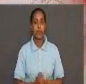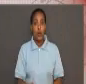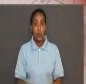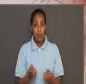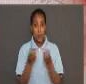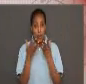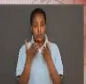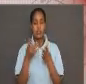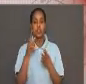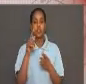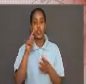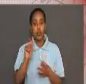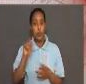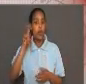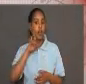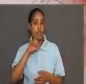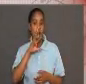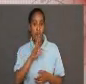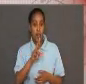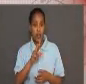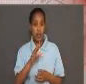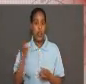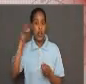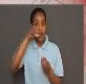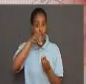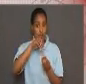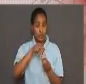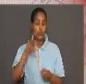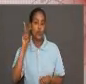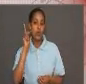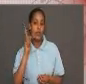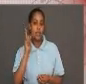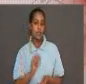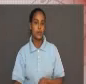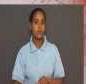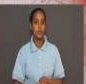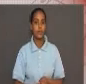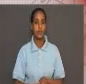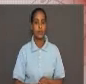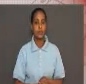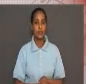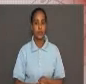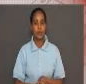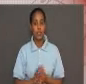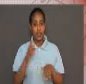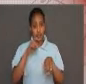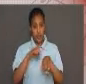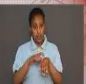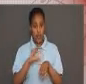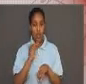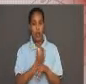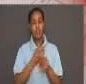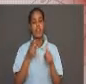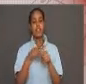Most thermoplastics are addition polymers. It is time for